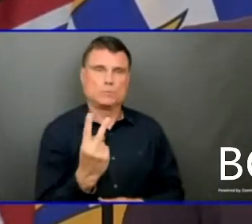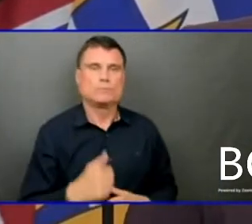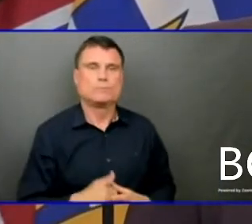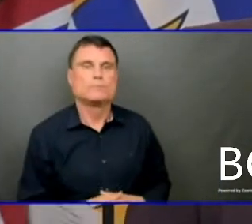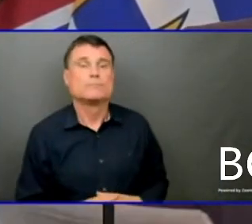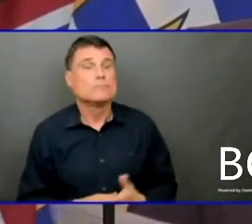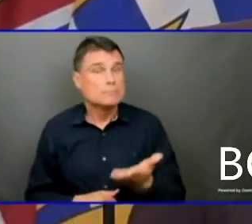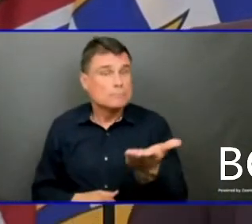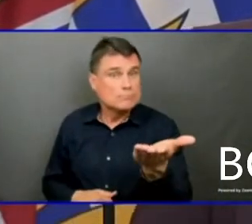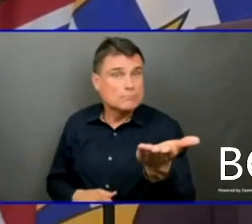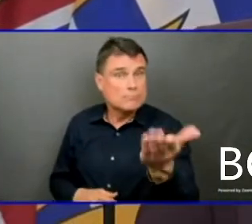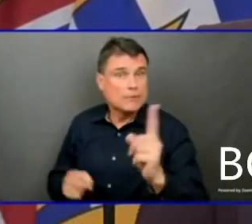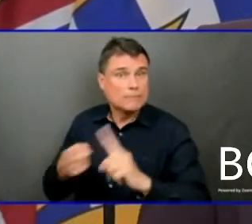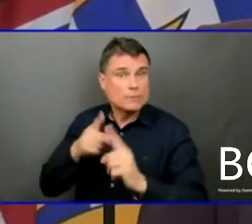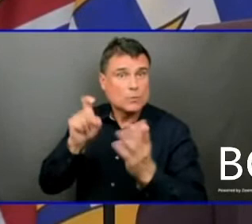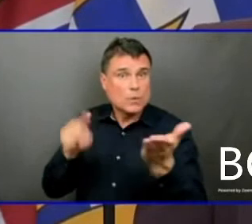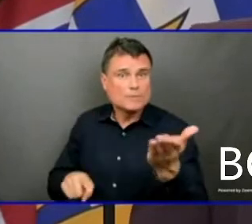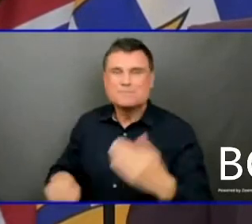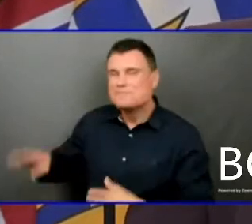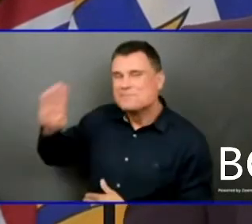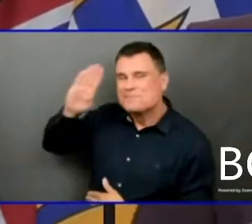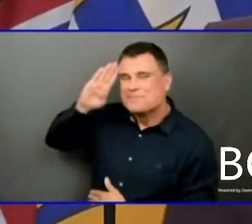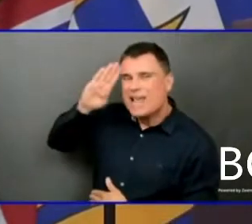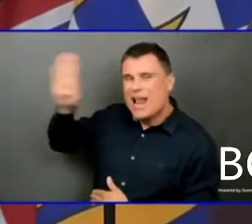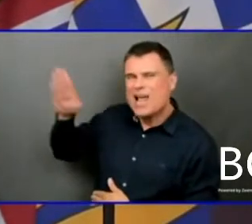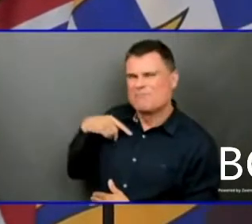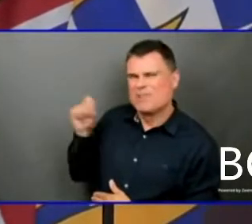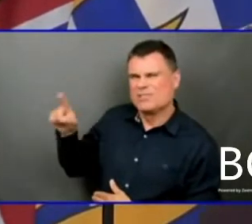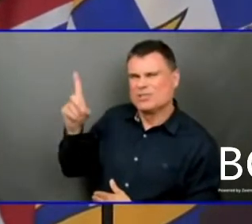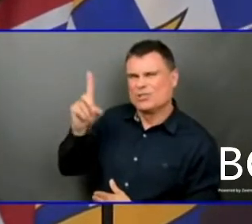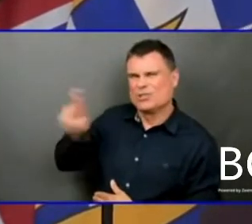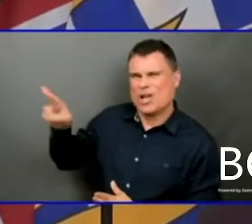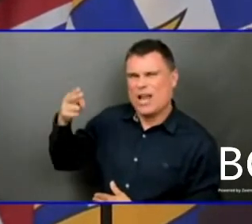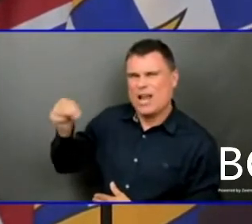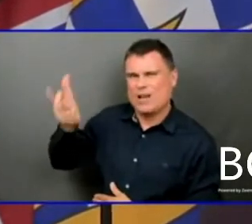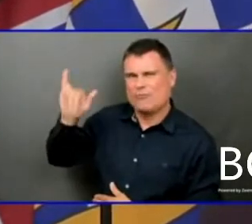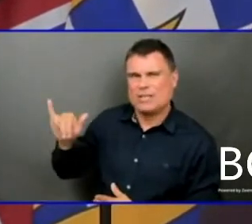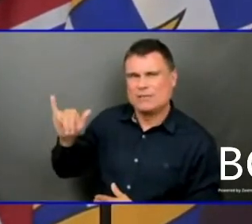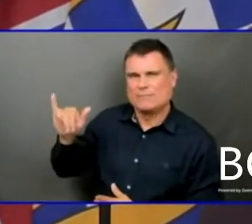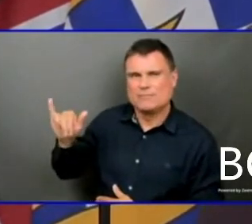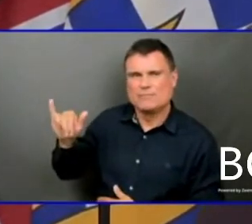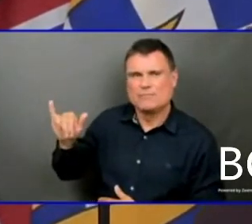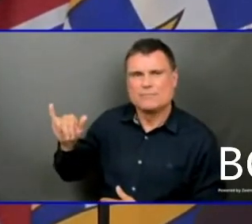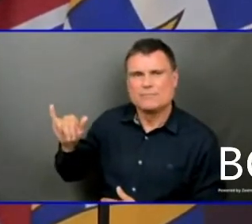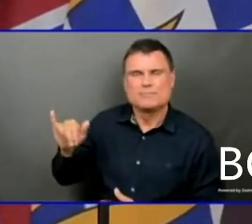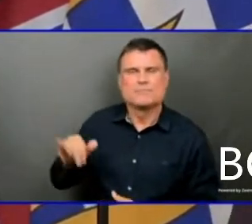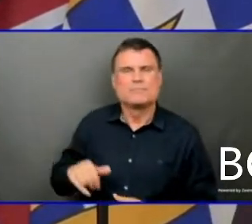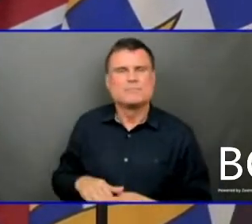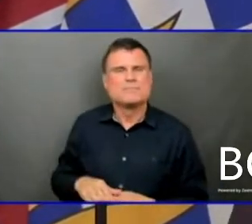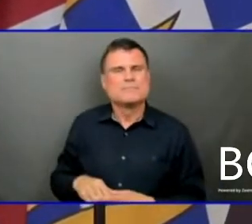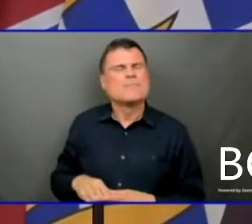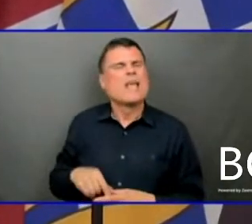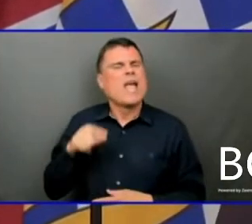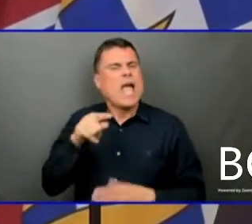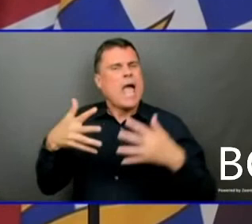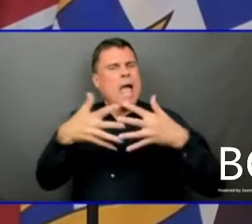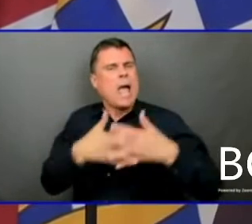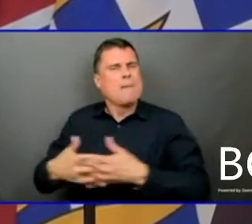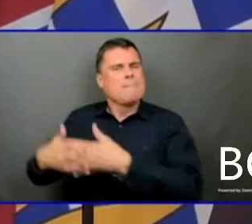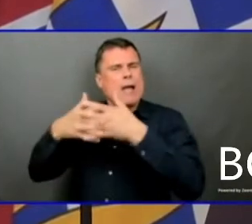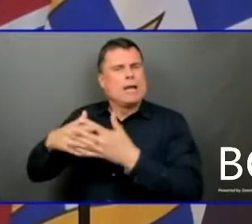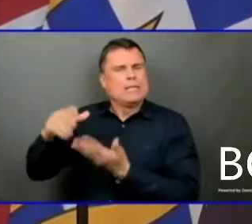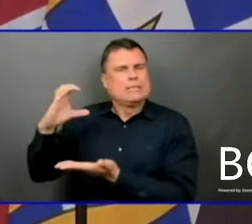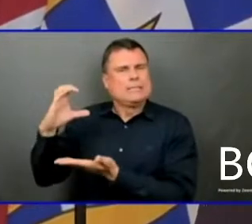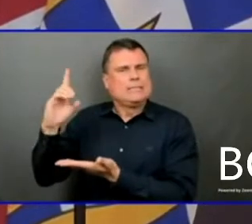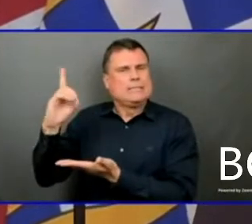Oh, hi, Dr. Henry. You probably saw that the CDC in the United States today issued new mask guidelines saying that Americans who are fully vaccinated